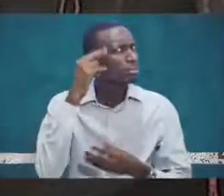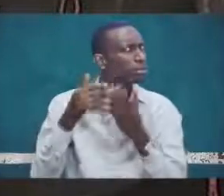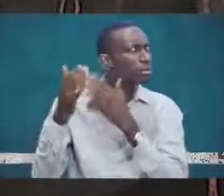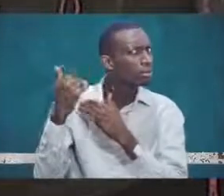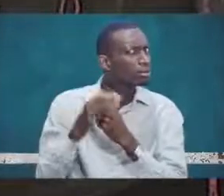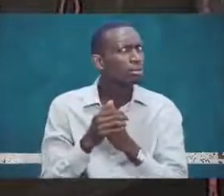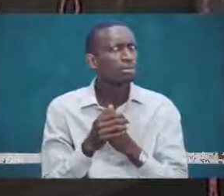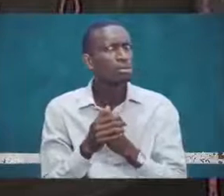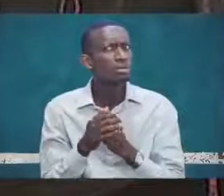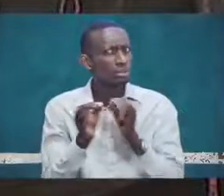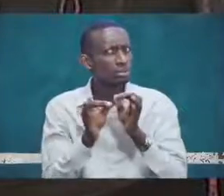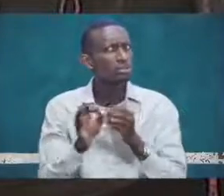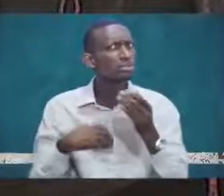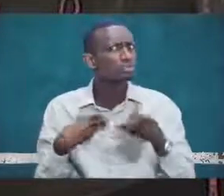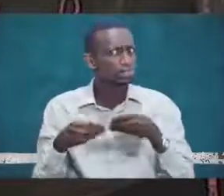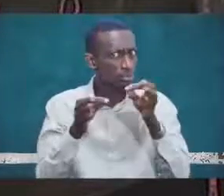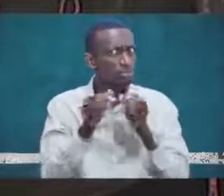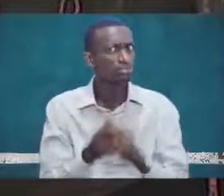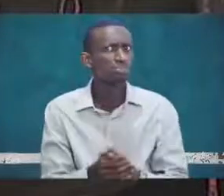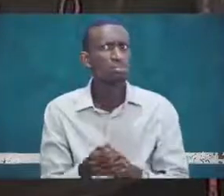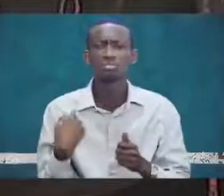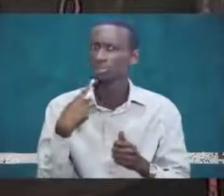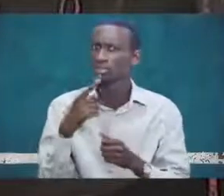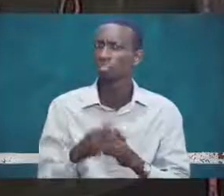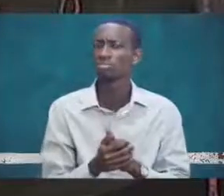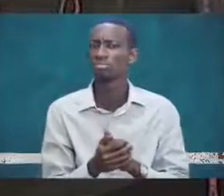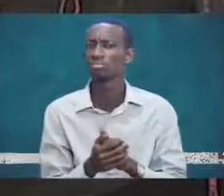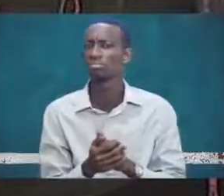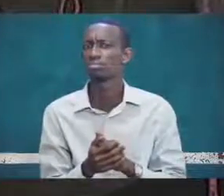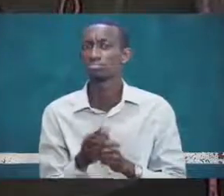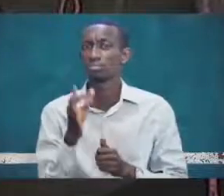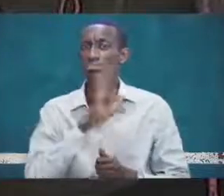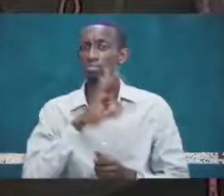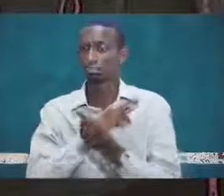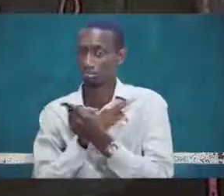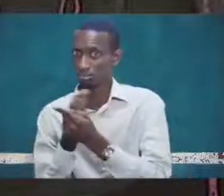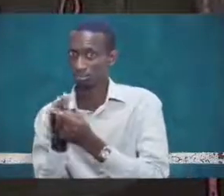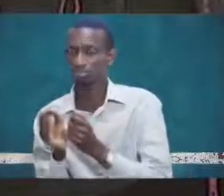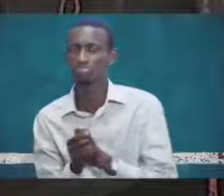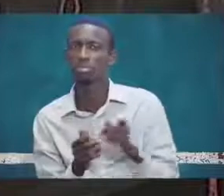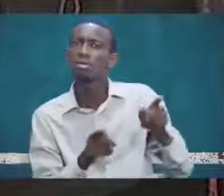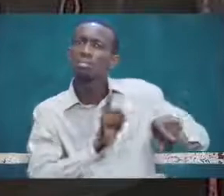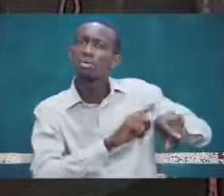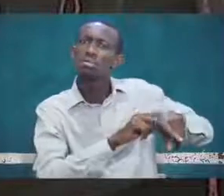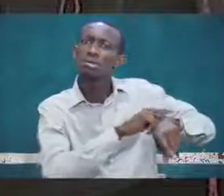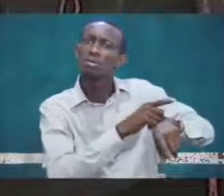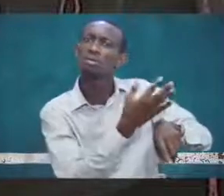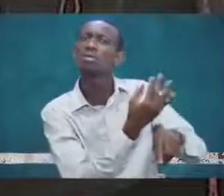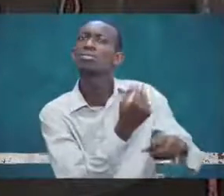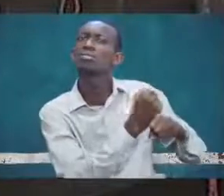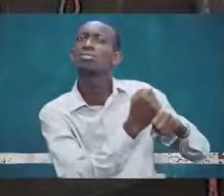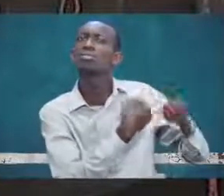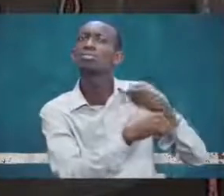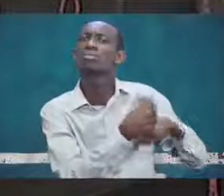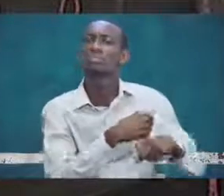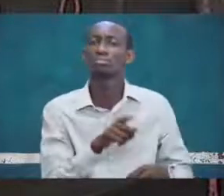single point. Remember that we've talked how much somebody is earning and how many hours somebody is working. So they are